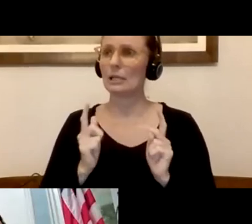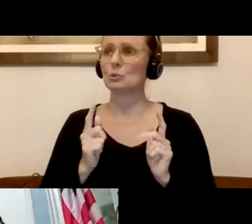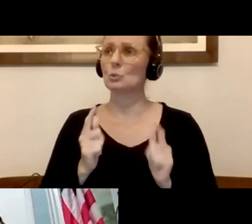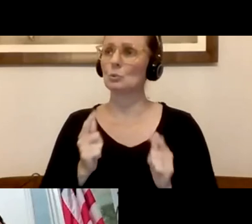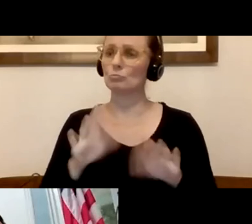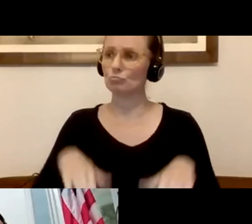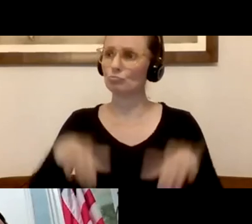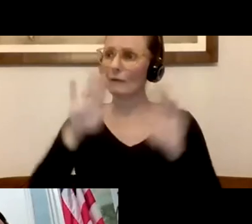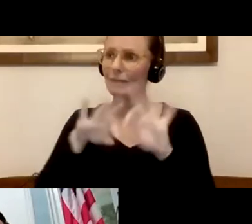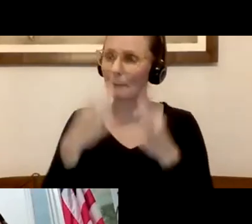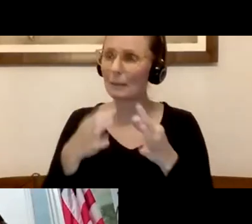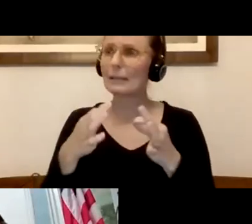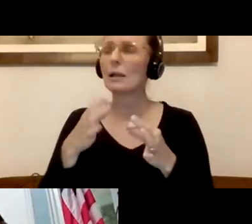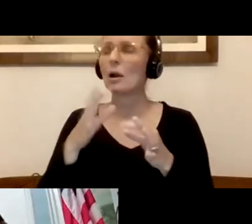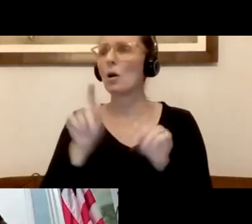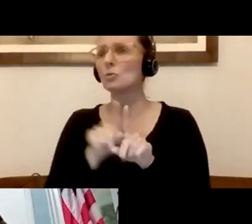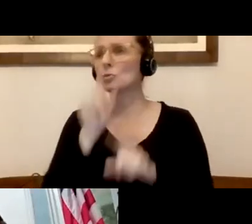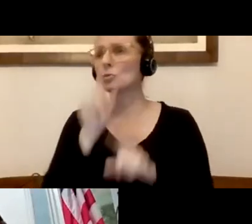will do so. Cindy, did you want to add to that?